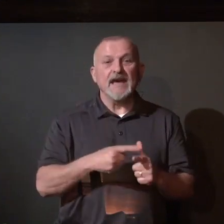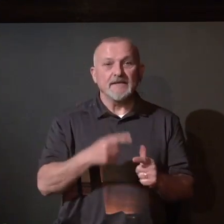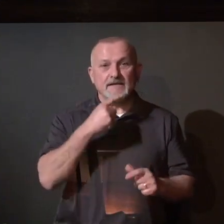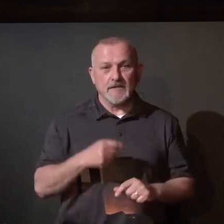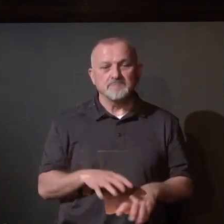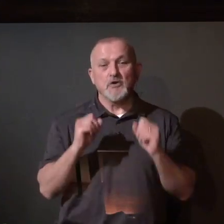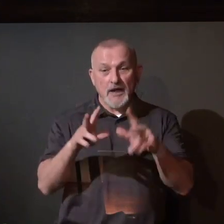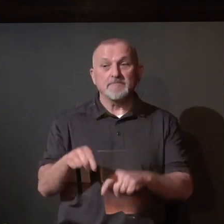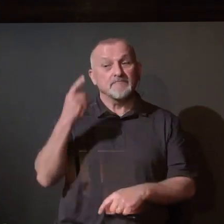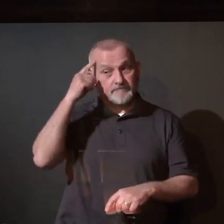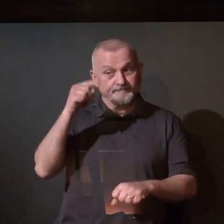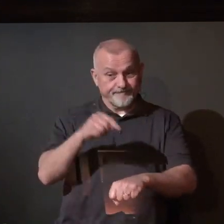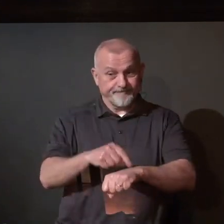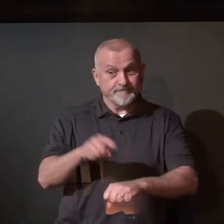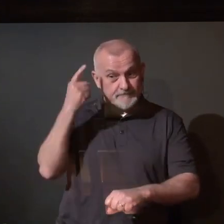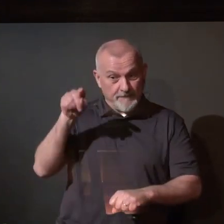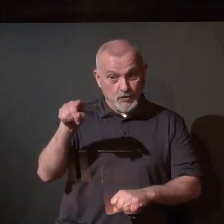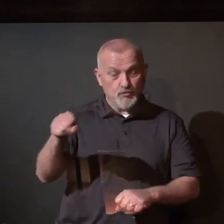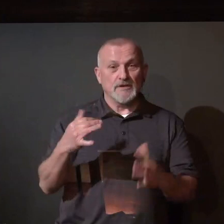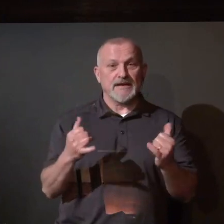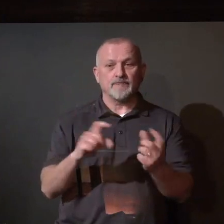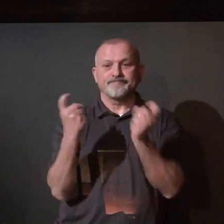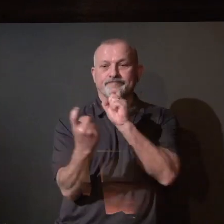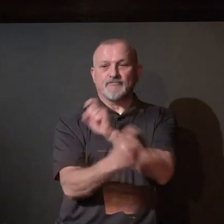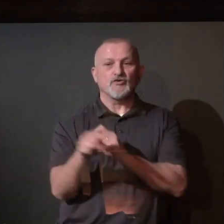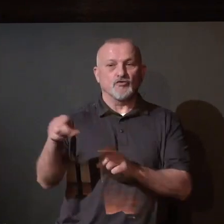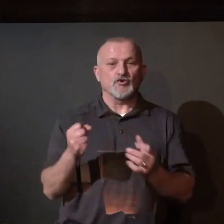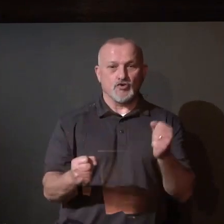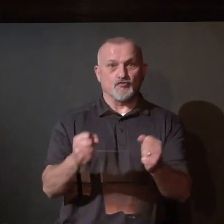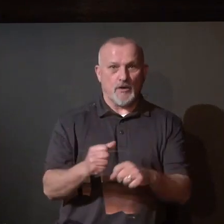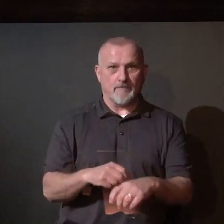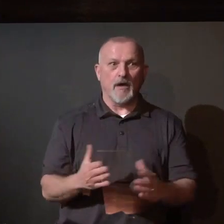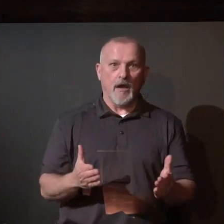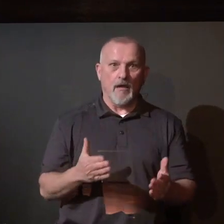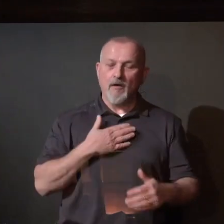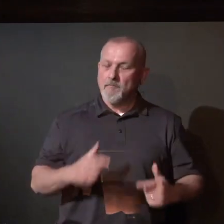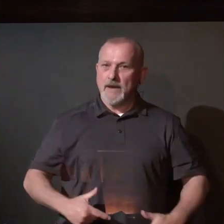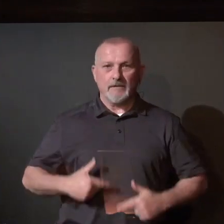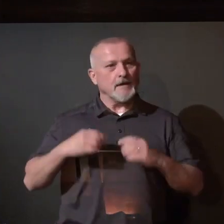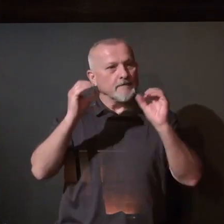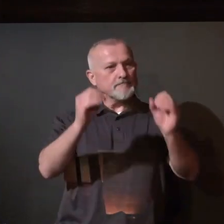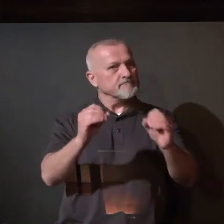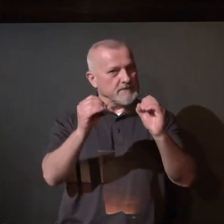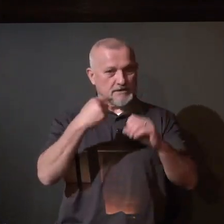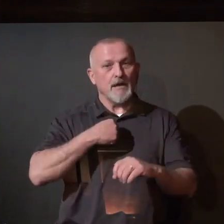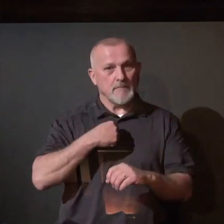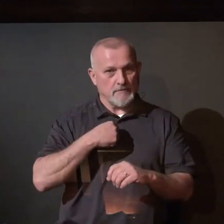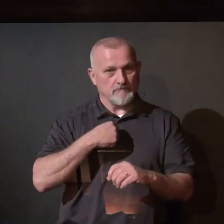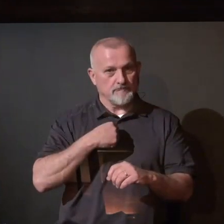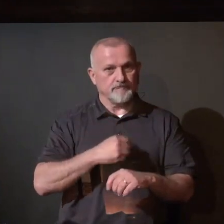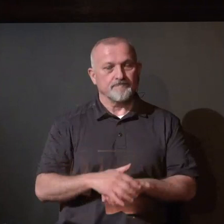wheel, and I will show you how to drive, and I'll tell you what to do as we go along. Guess what? They taught me all my life. You go to